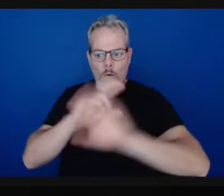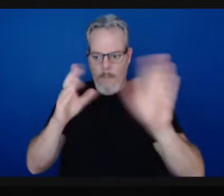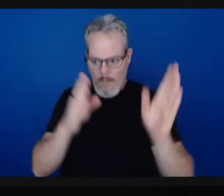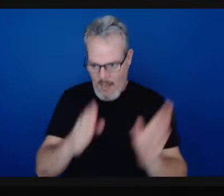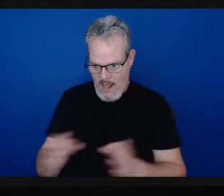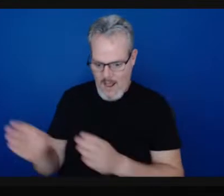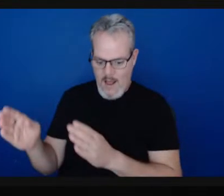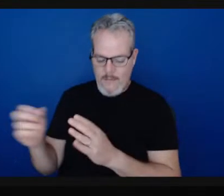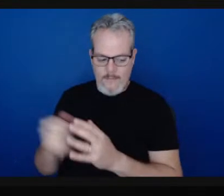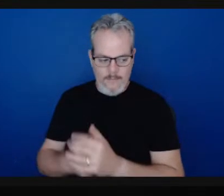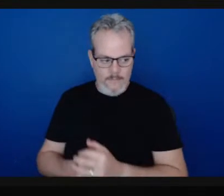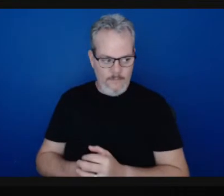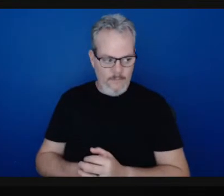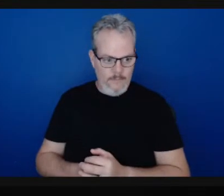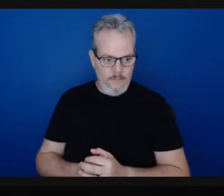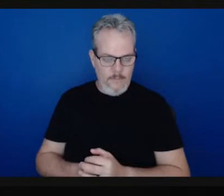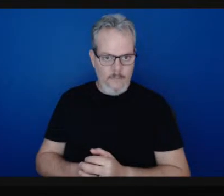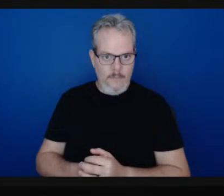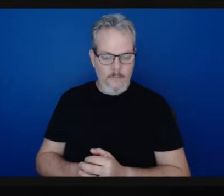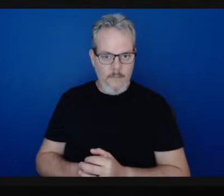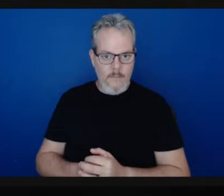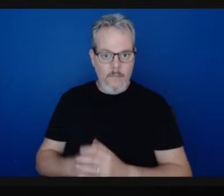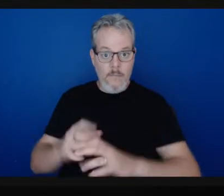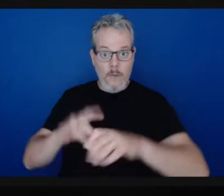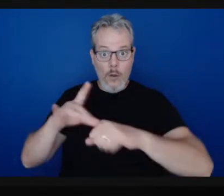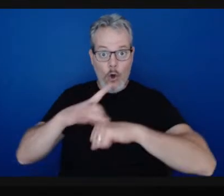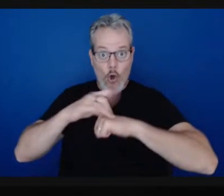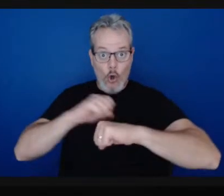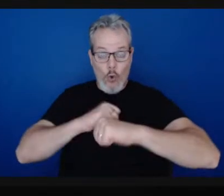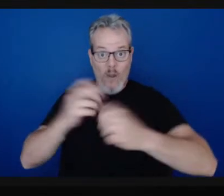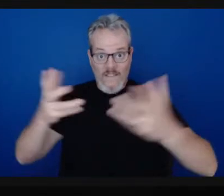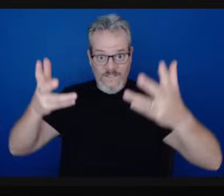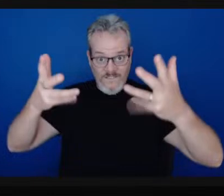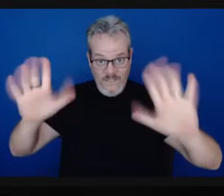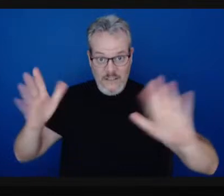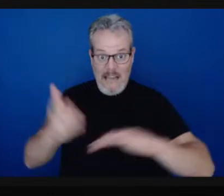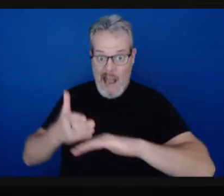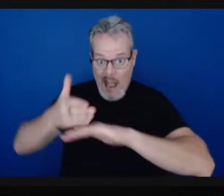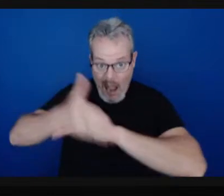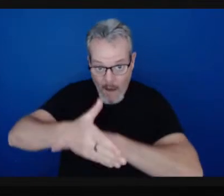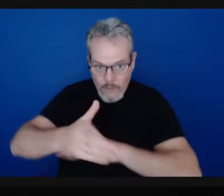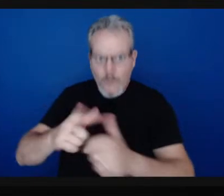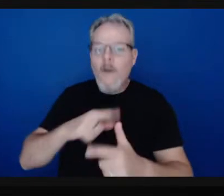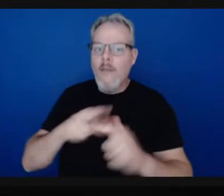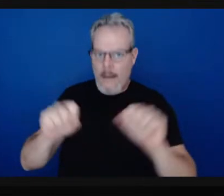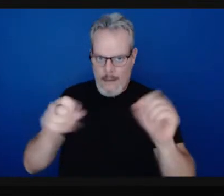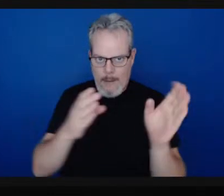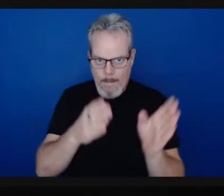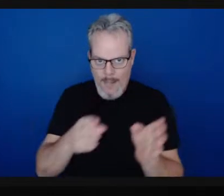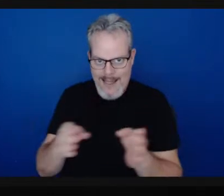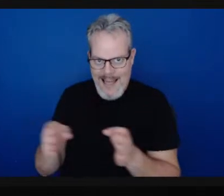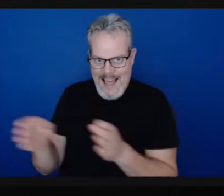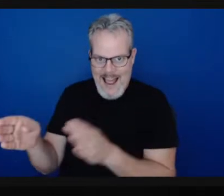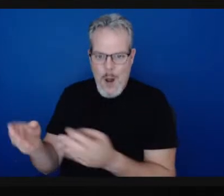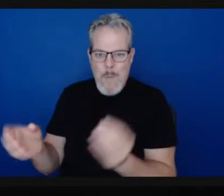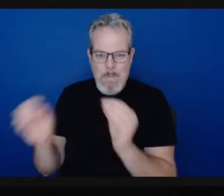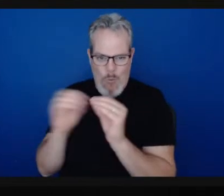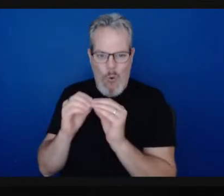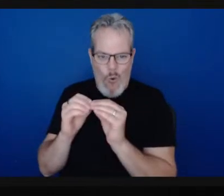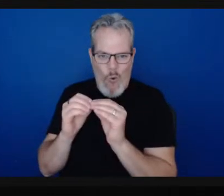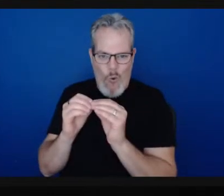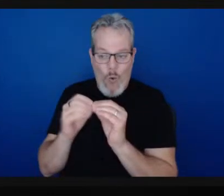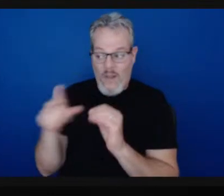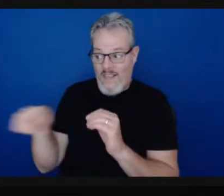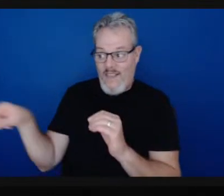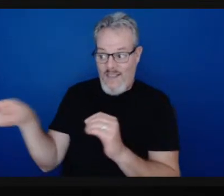Right after the earthquake, that's where they plan a little bit more than most people here. They